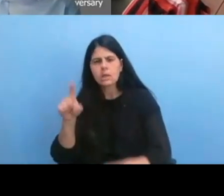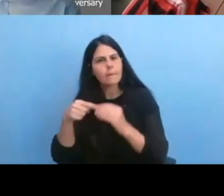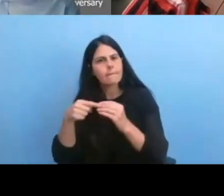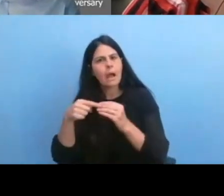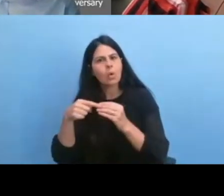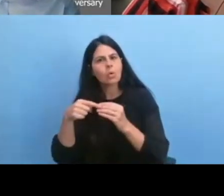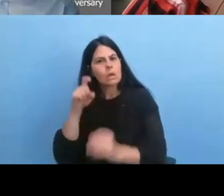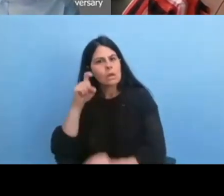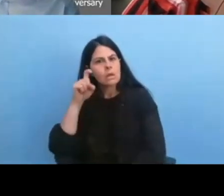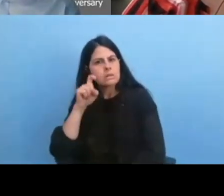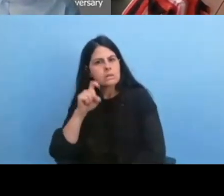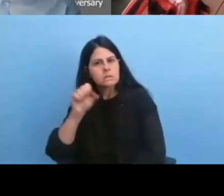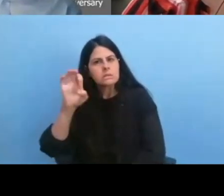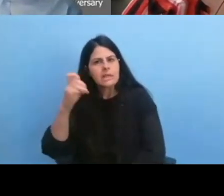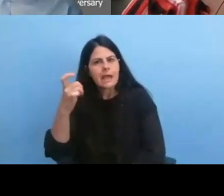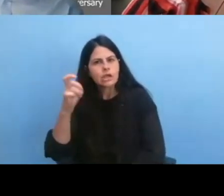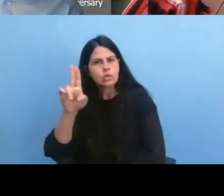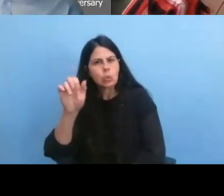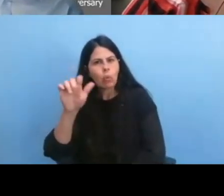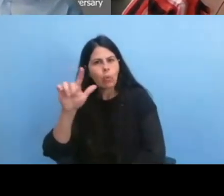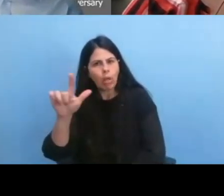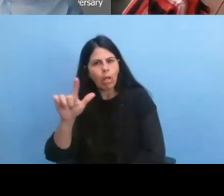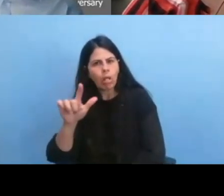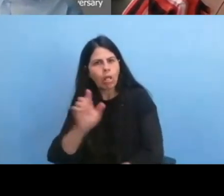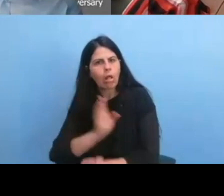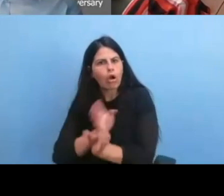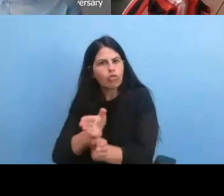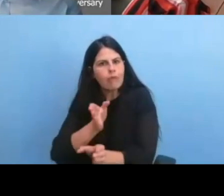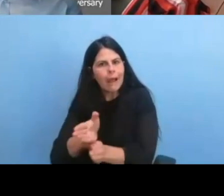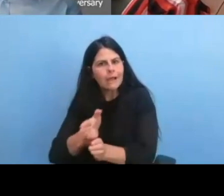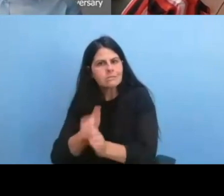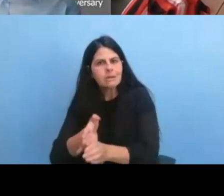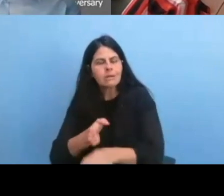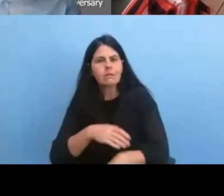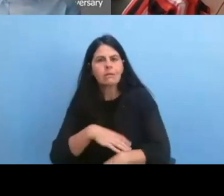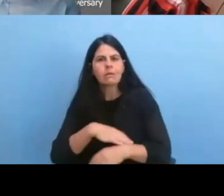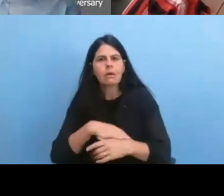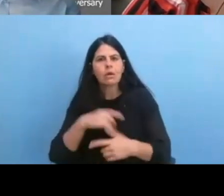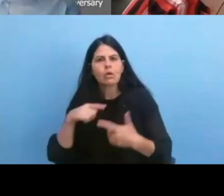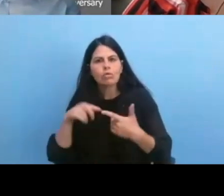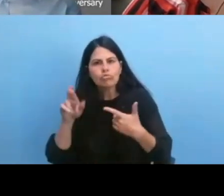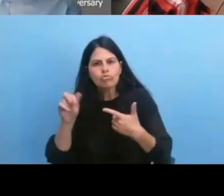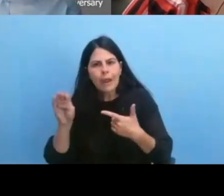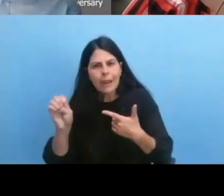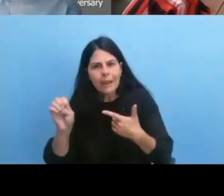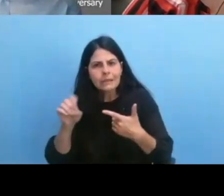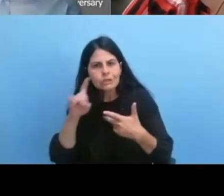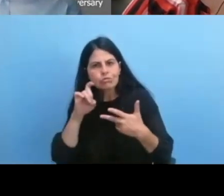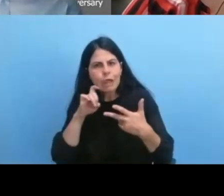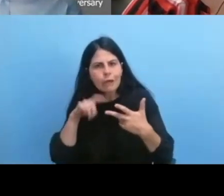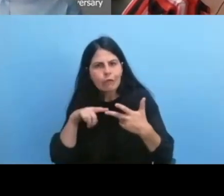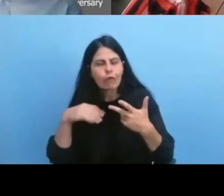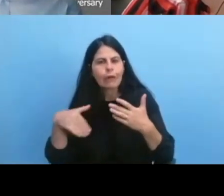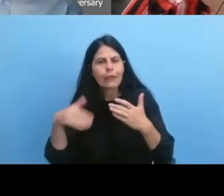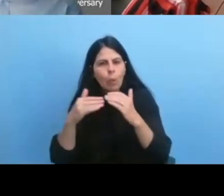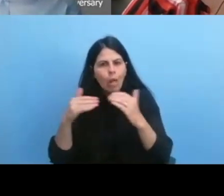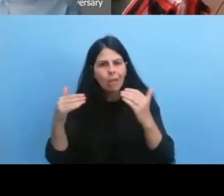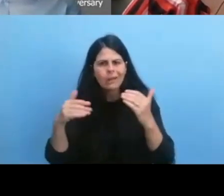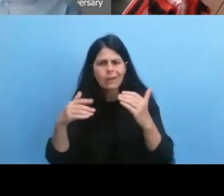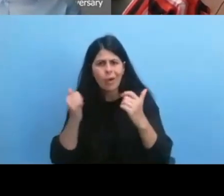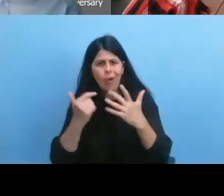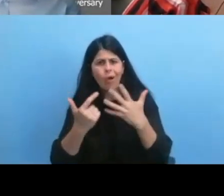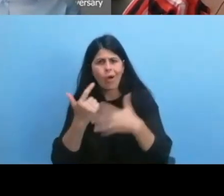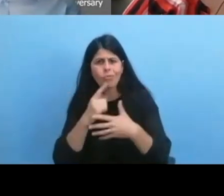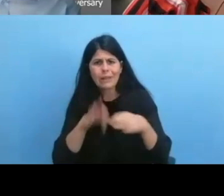race and ethnicity and gender equality. Those are important, but the part on disability is at the end and it's